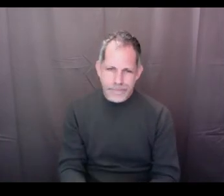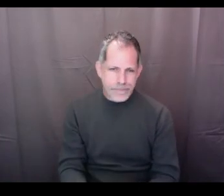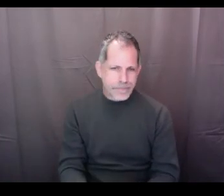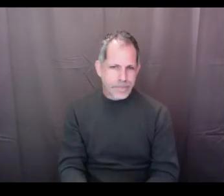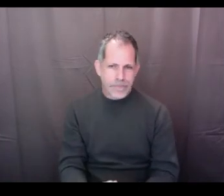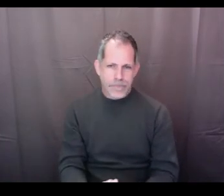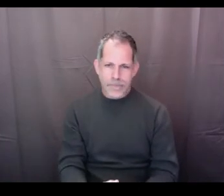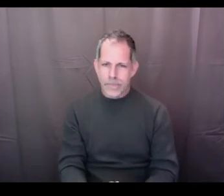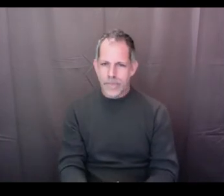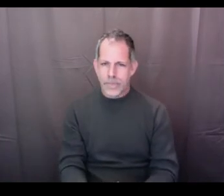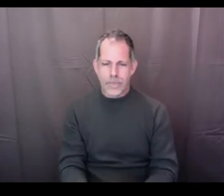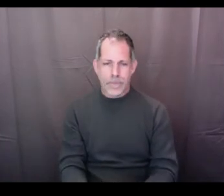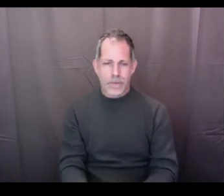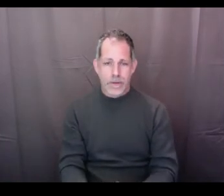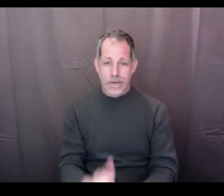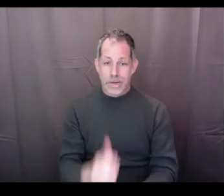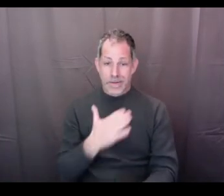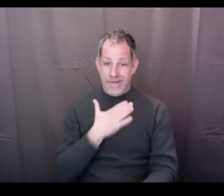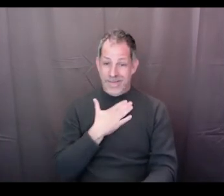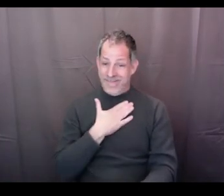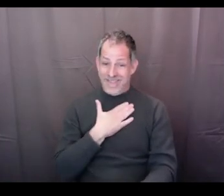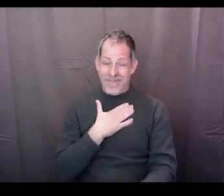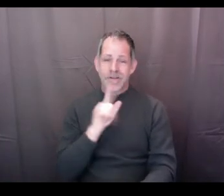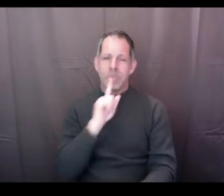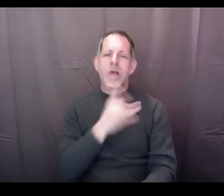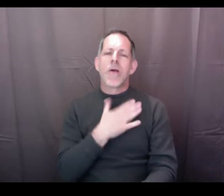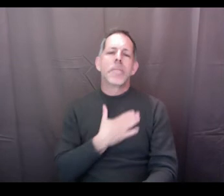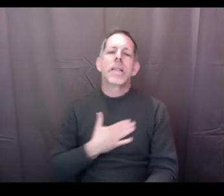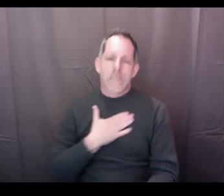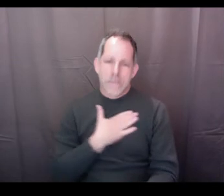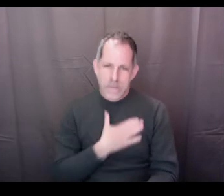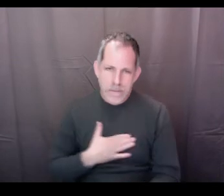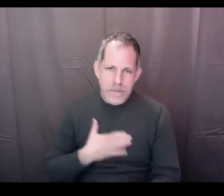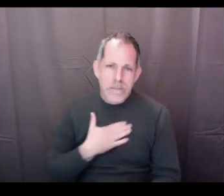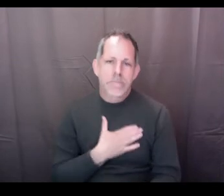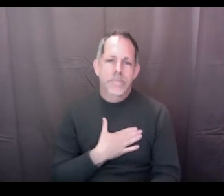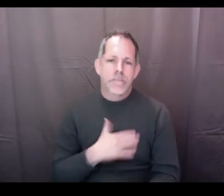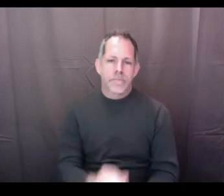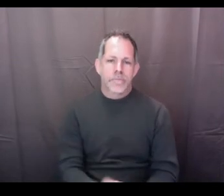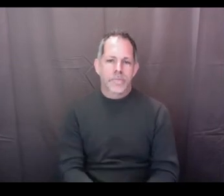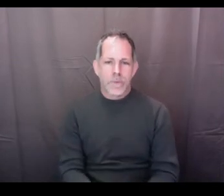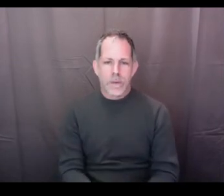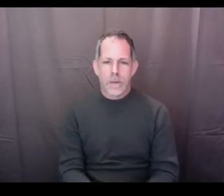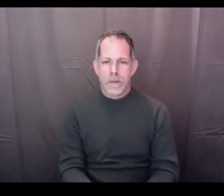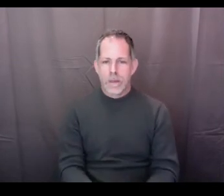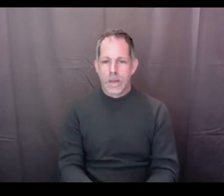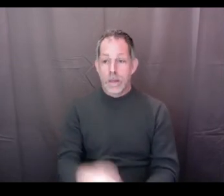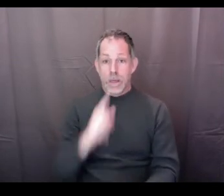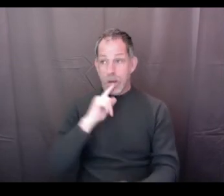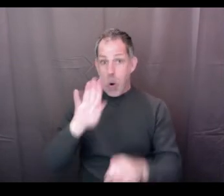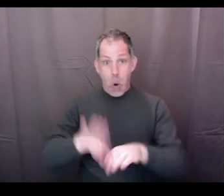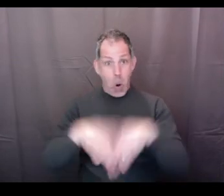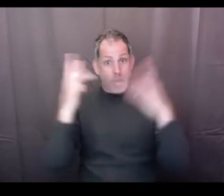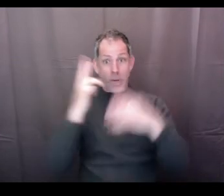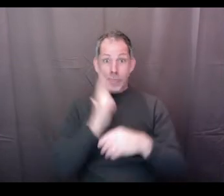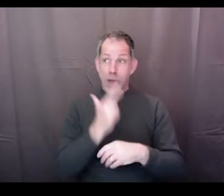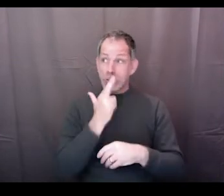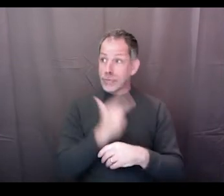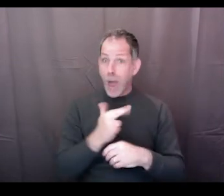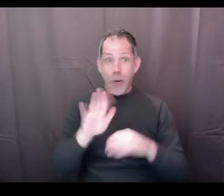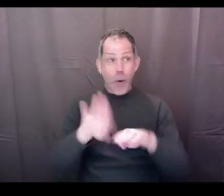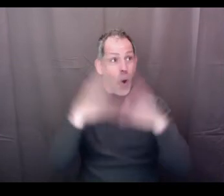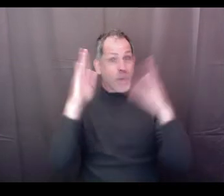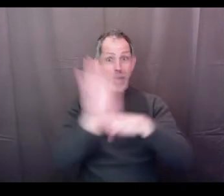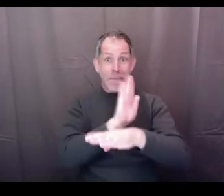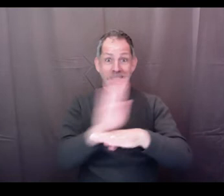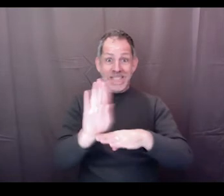And but that's my plea, you know, that the opening of sectors of the economy is not a green light for us to